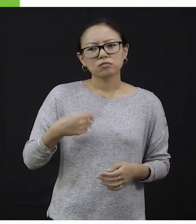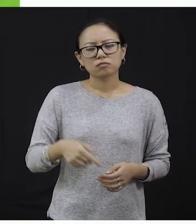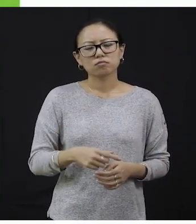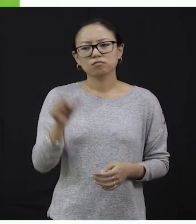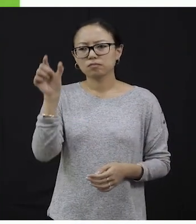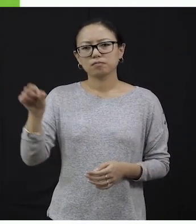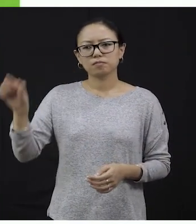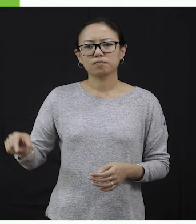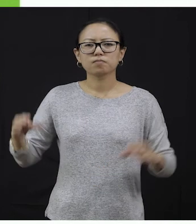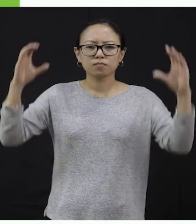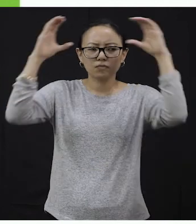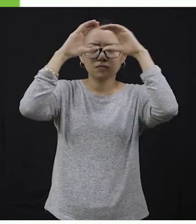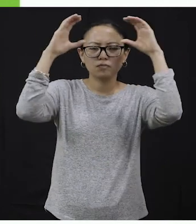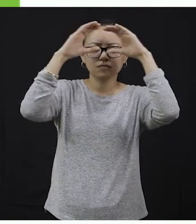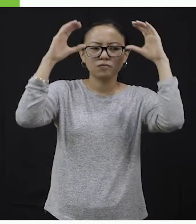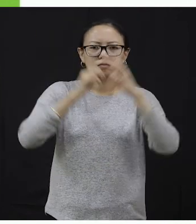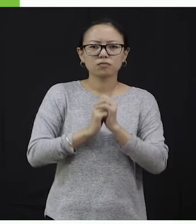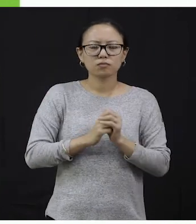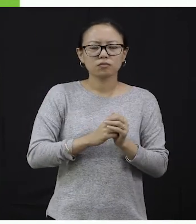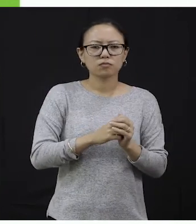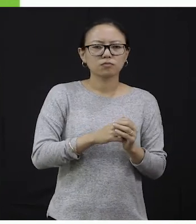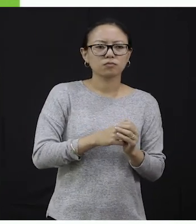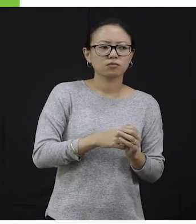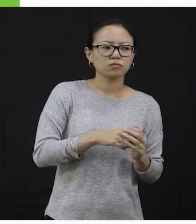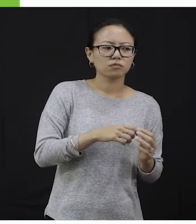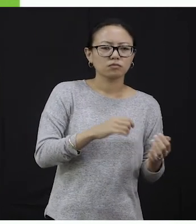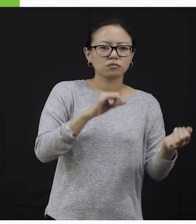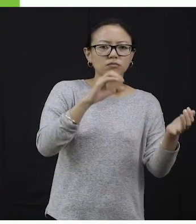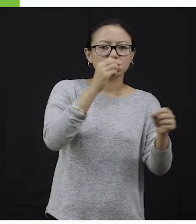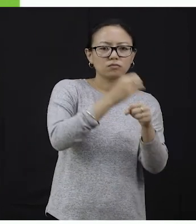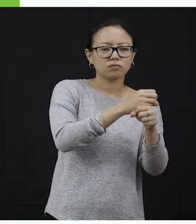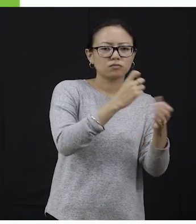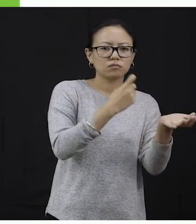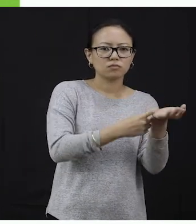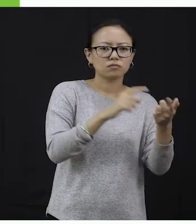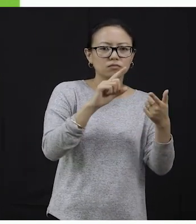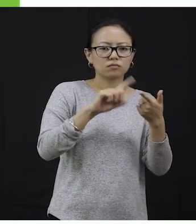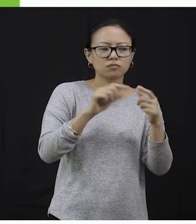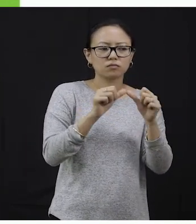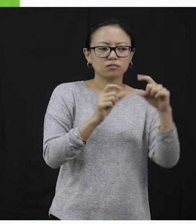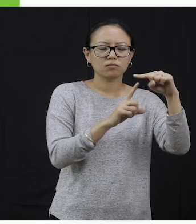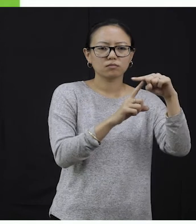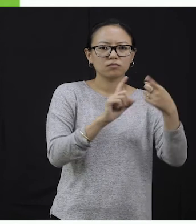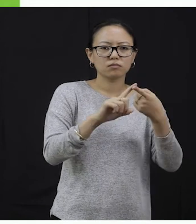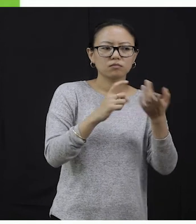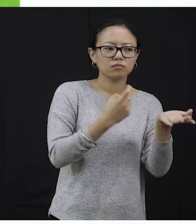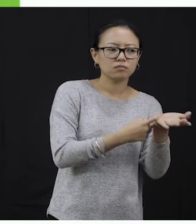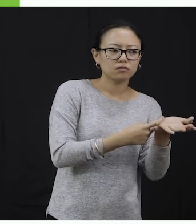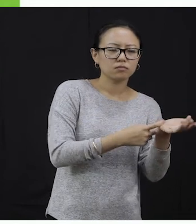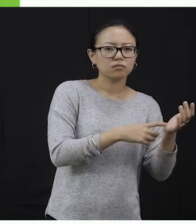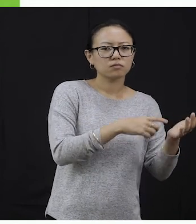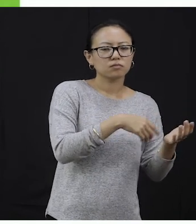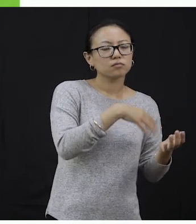So this the less than sign looks like an L. It starts with L, and the